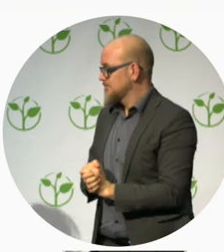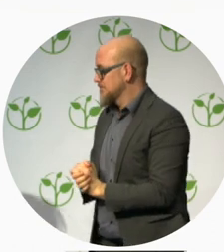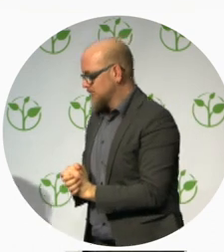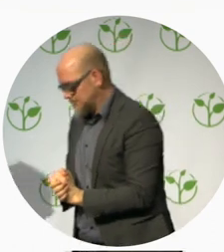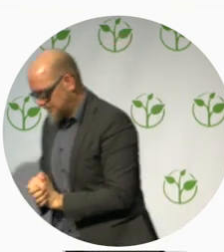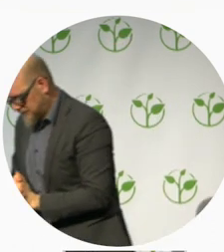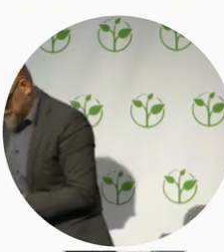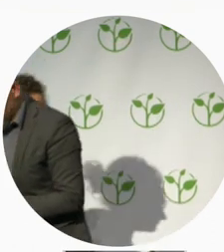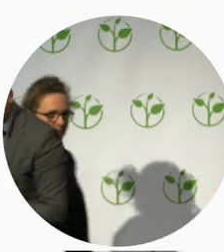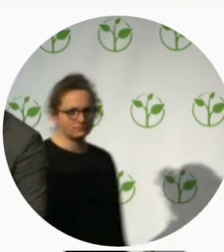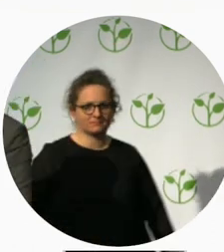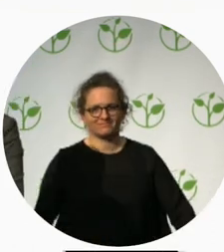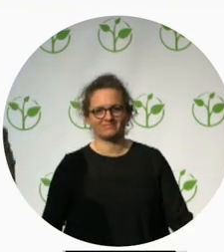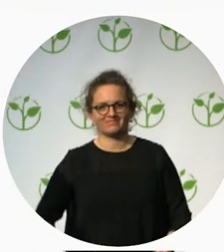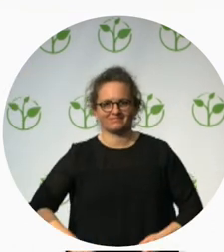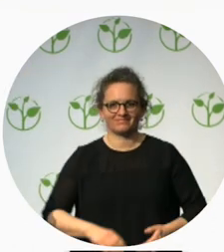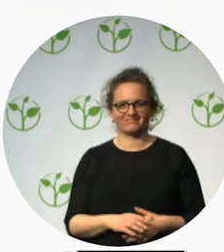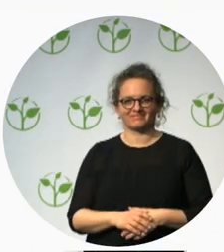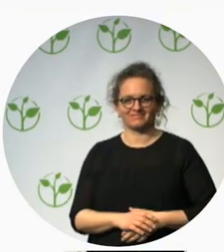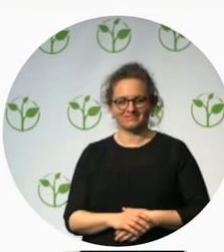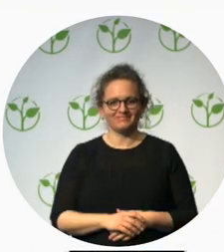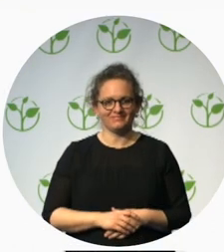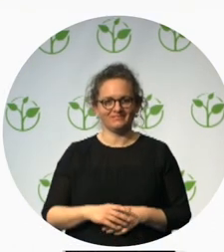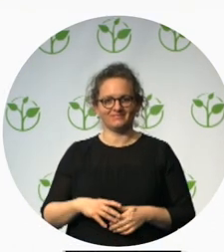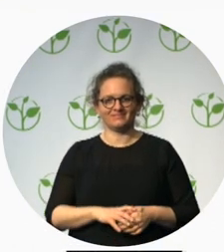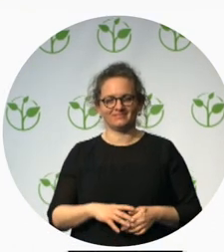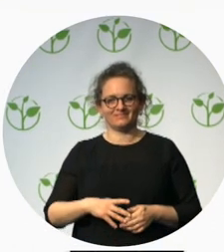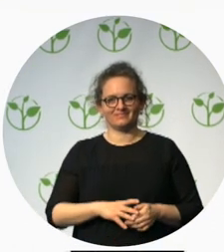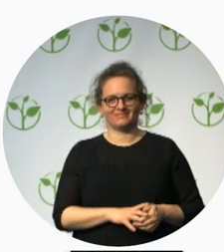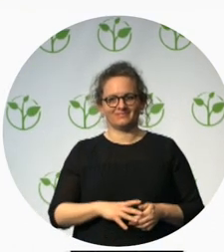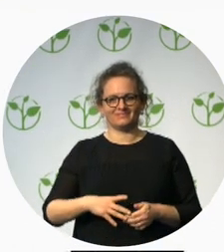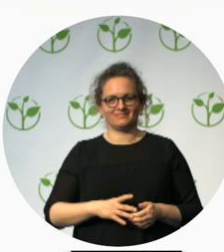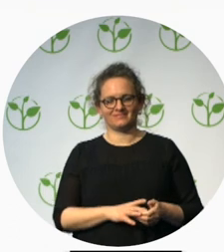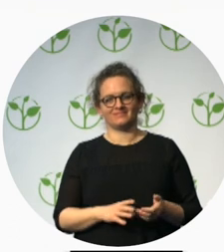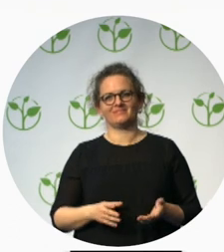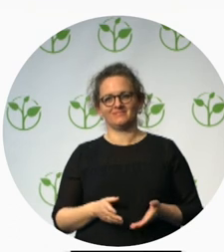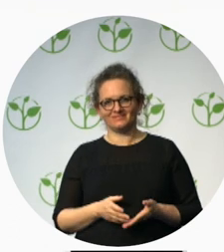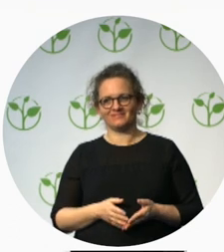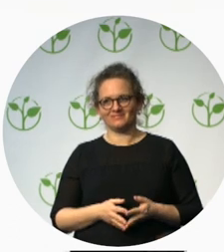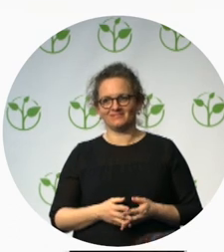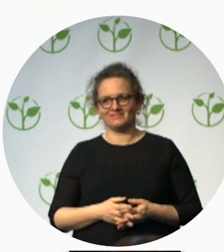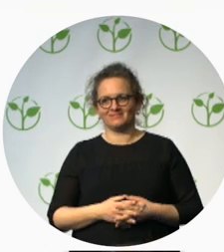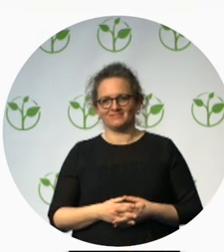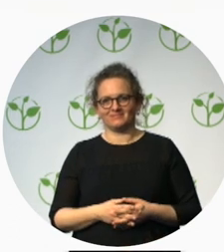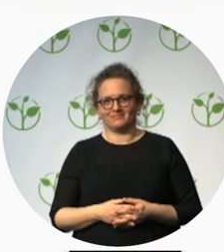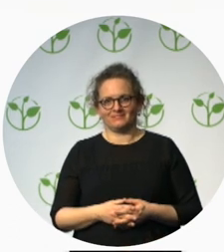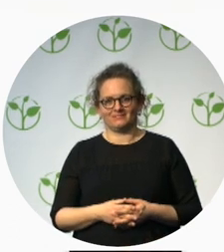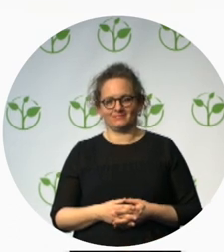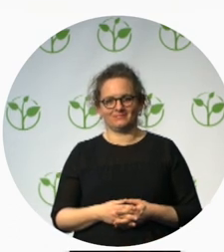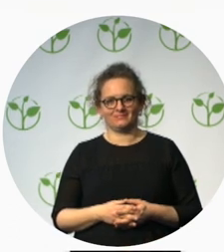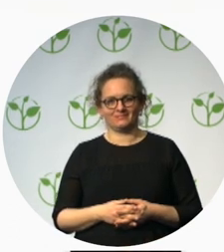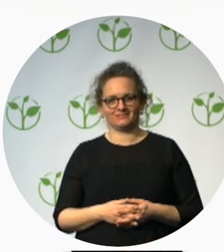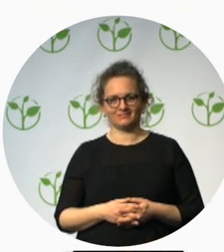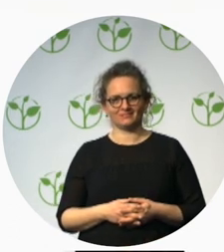Thank you very much, and good evening, everyone. It's so heartwarming to be in front of all these